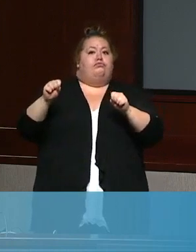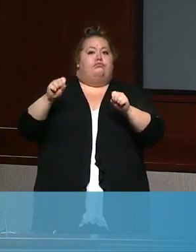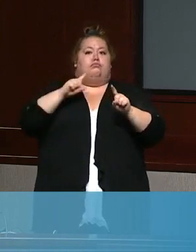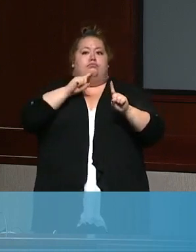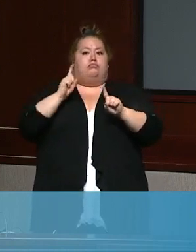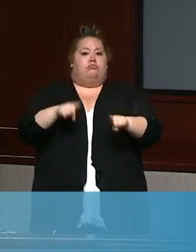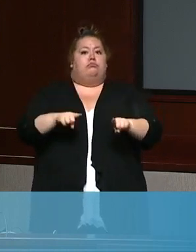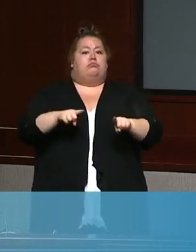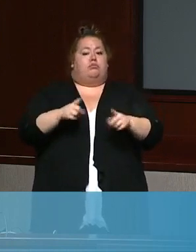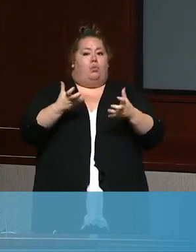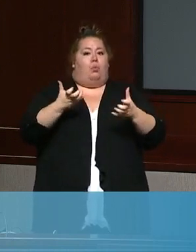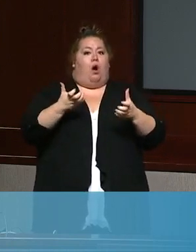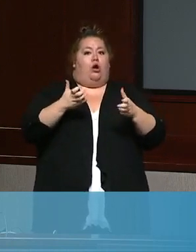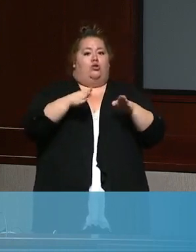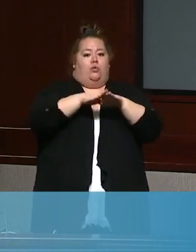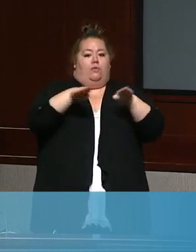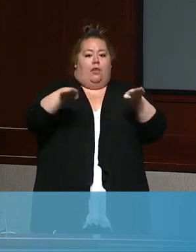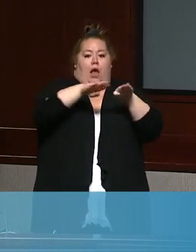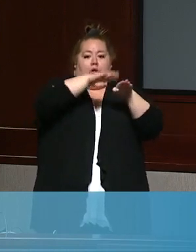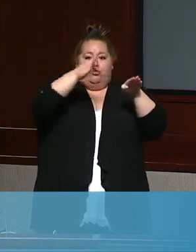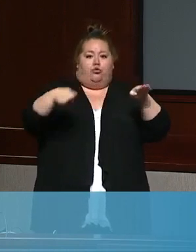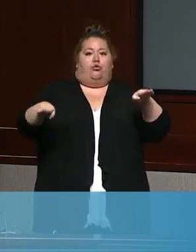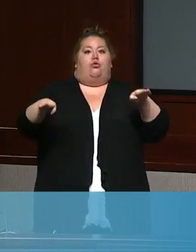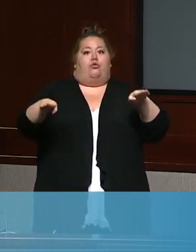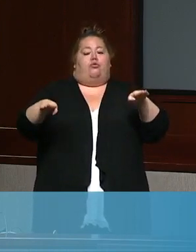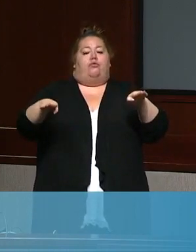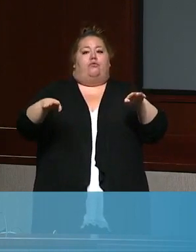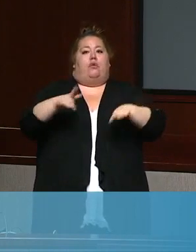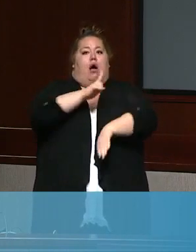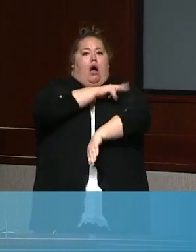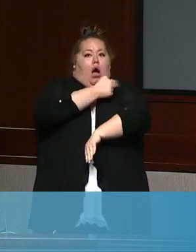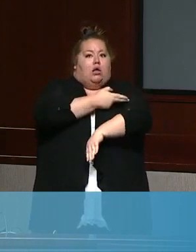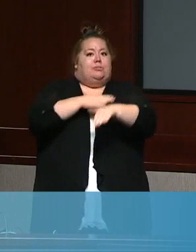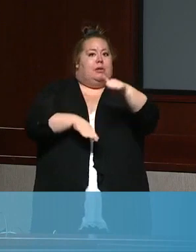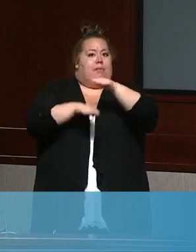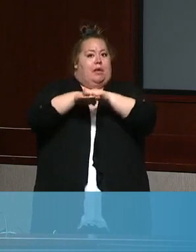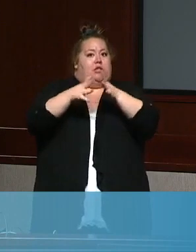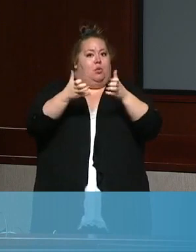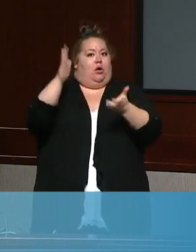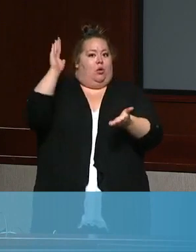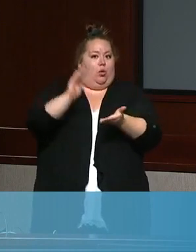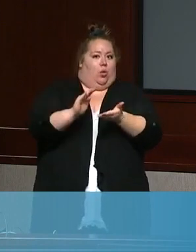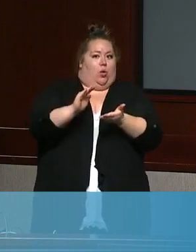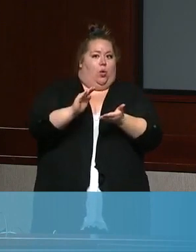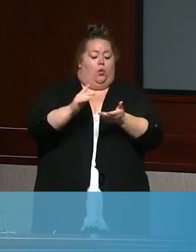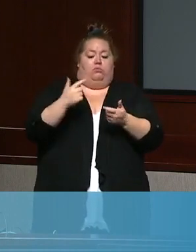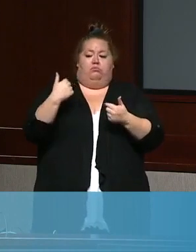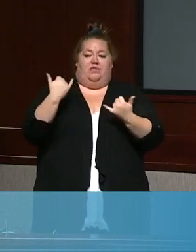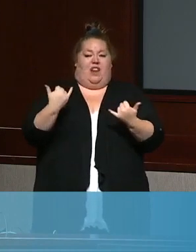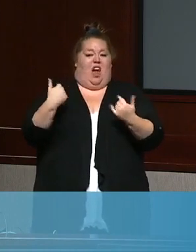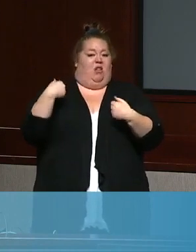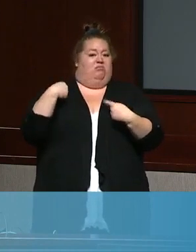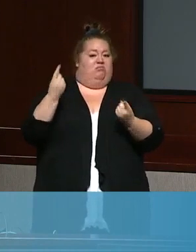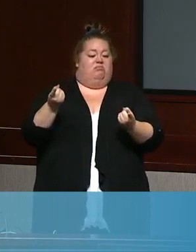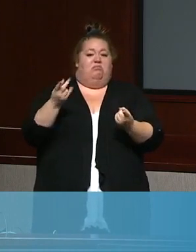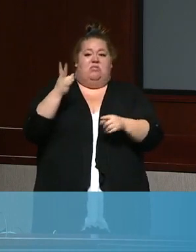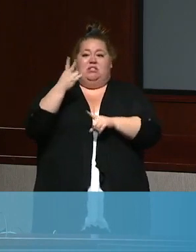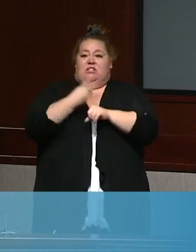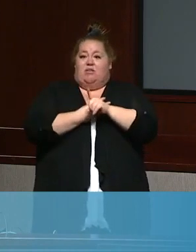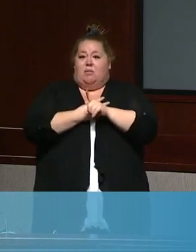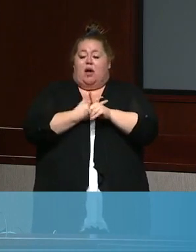the curve and addressing hospital capacity. And since March, over the last 7 months, there have been numerous